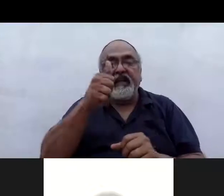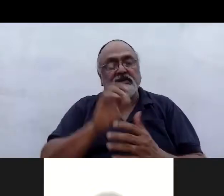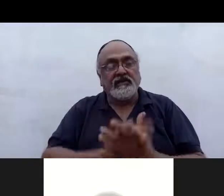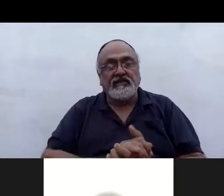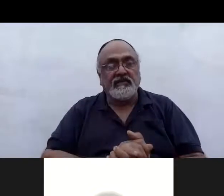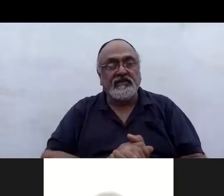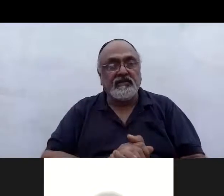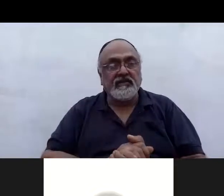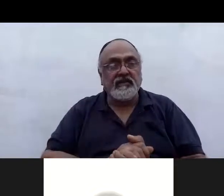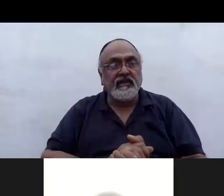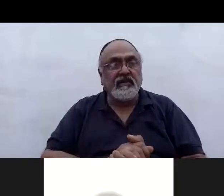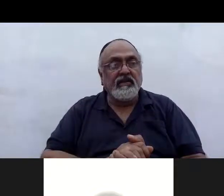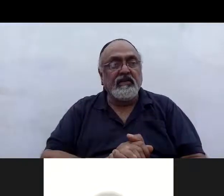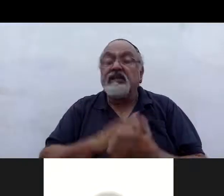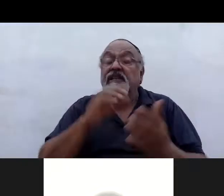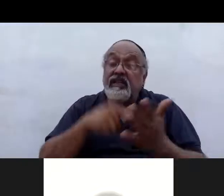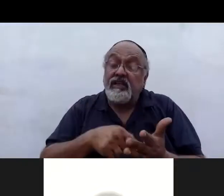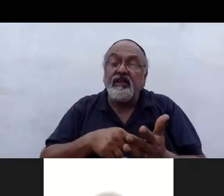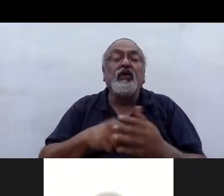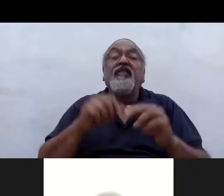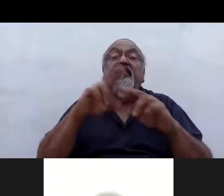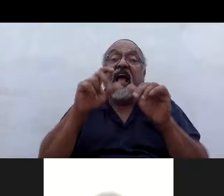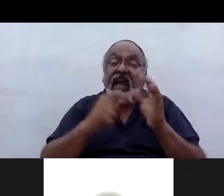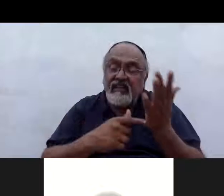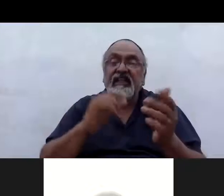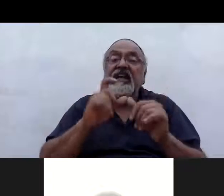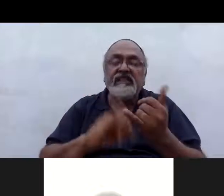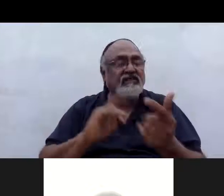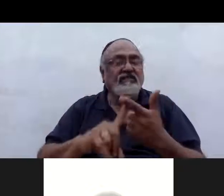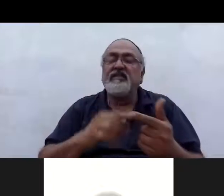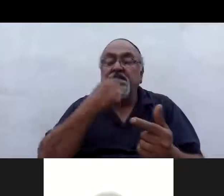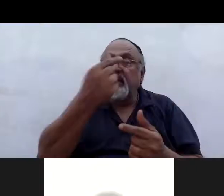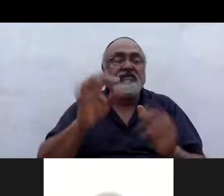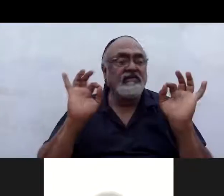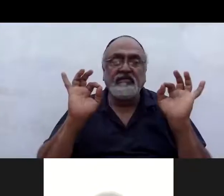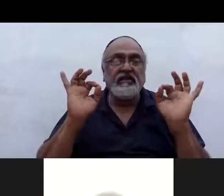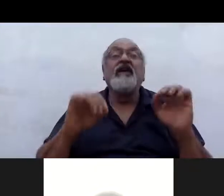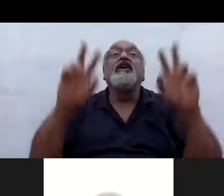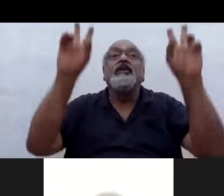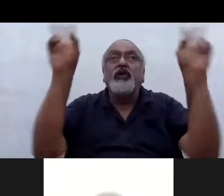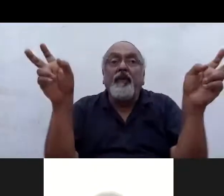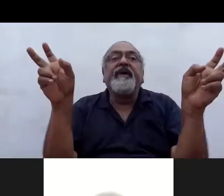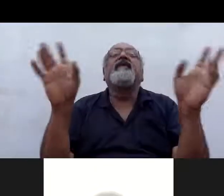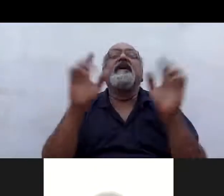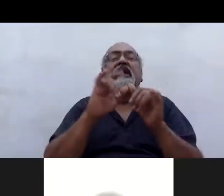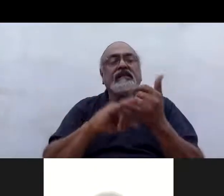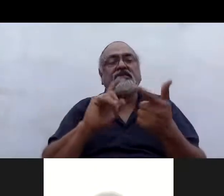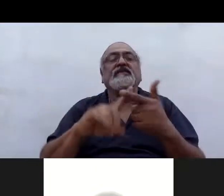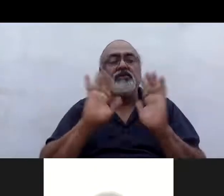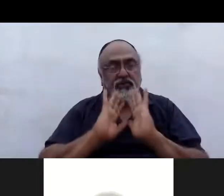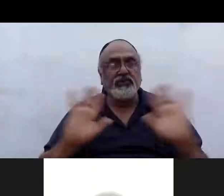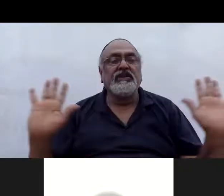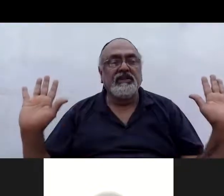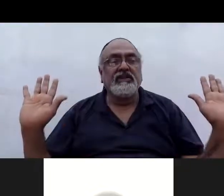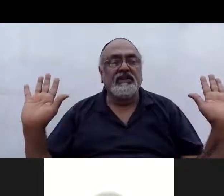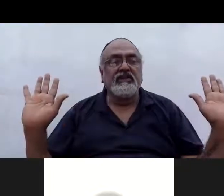here, you are not going to introduce the facts of the case. You are going to introduce the topic of the case. That is,